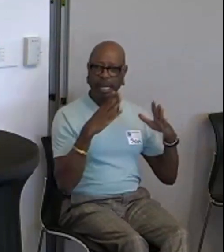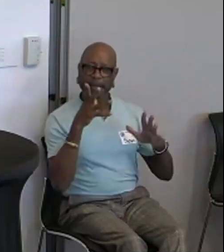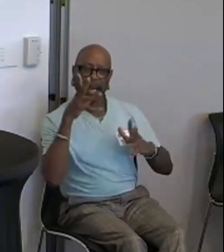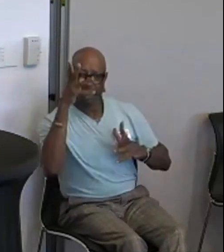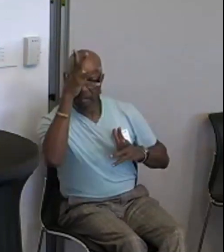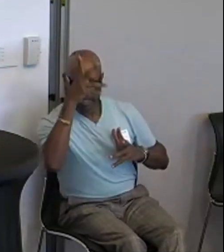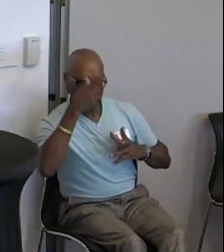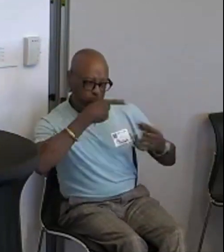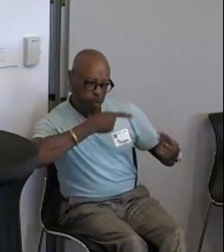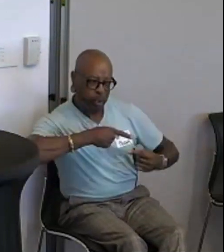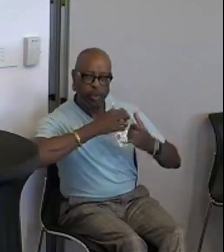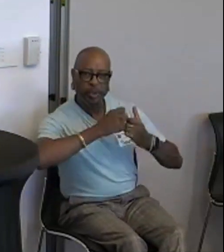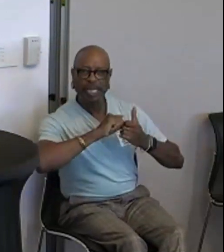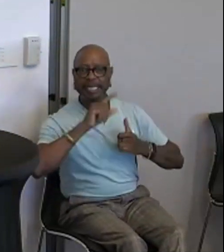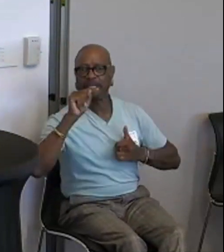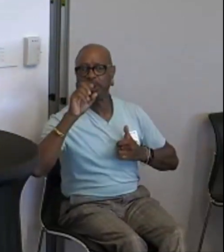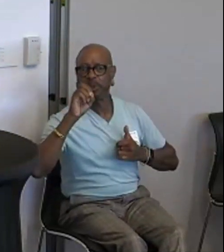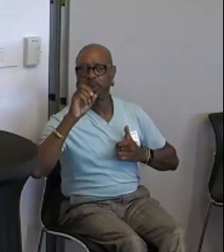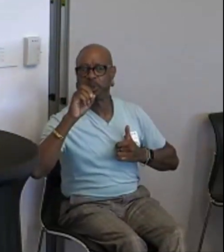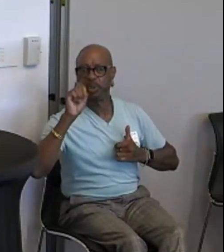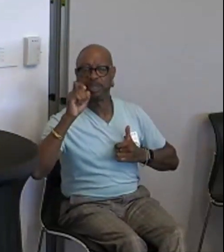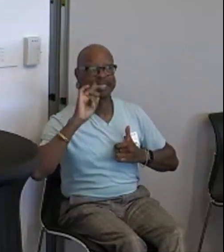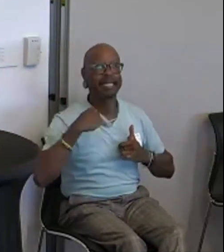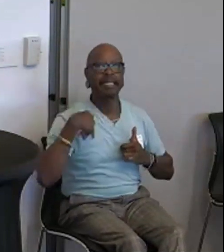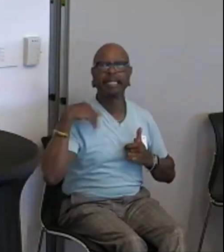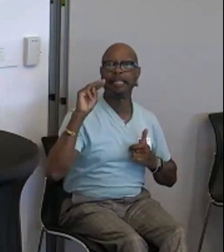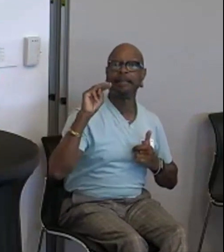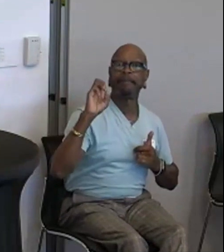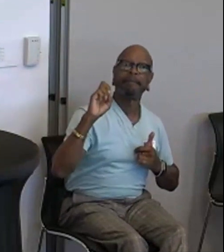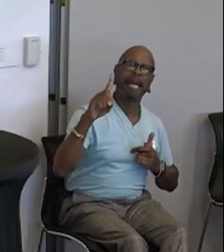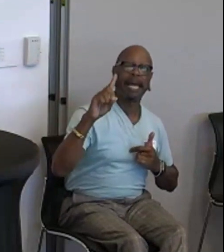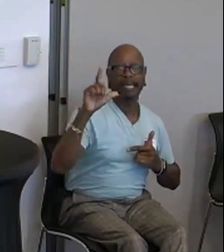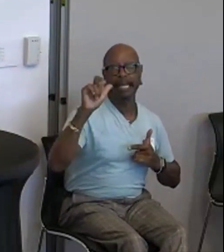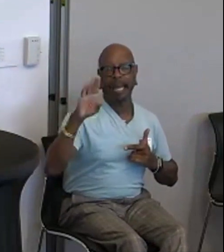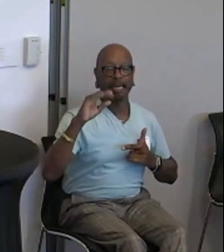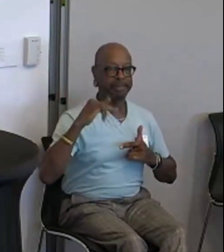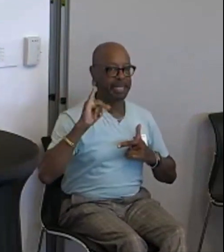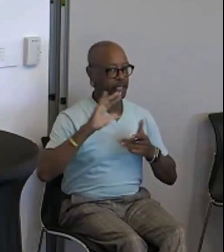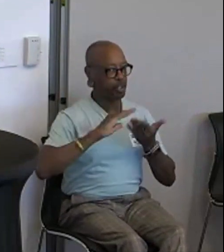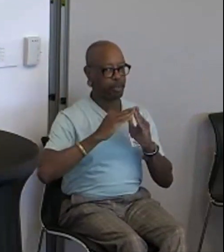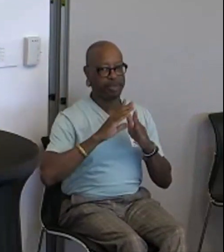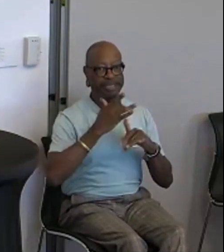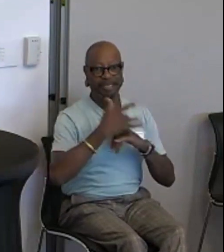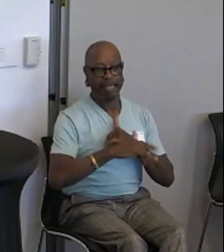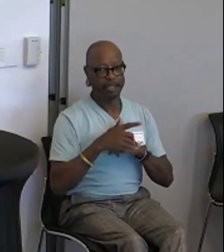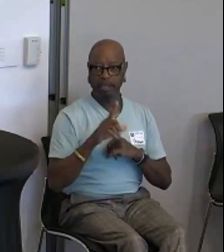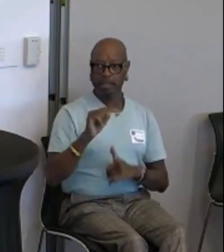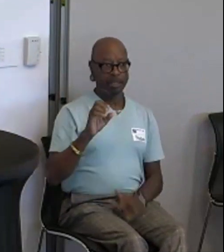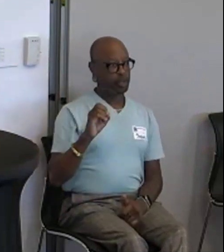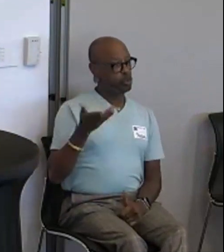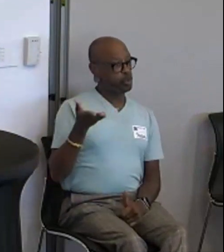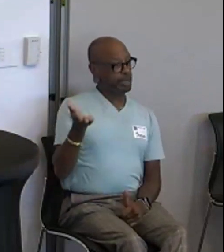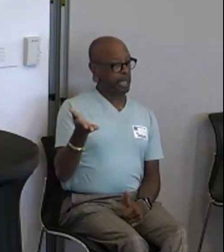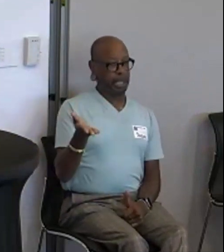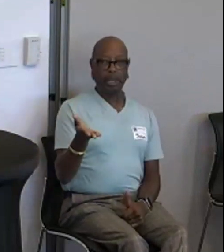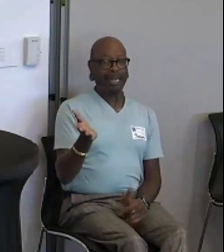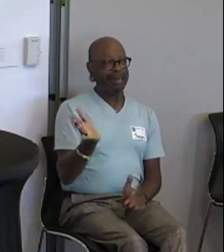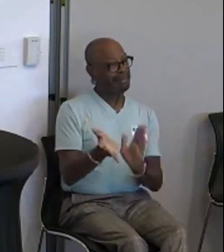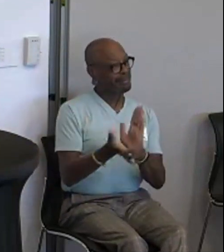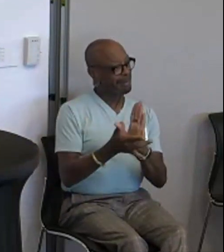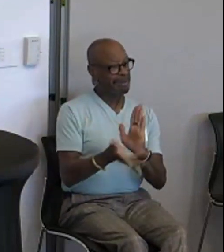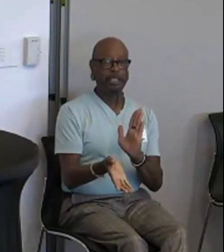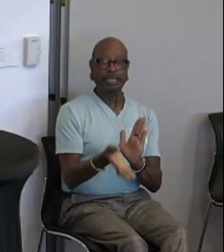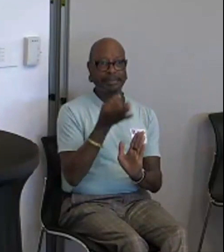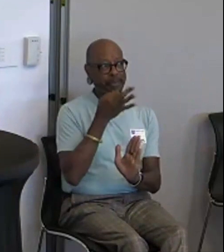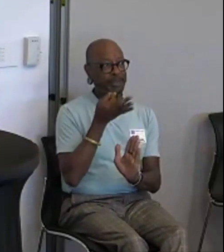need is spaces like the Mad Lab, community spaces like the Dimensions, like the tools are there, you know, the technology is there, the expertise is